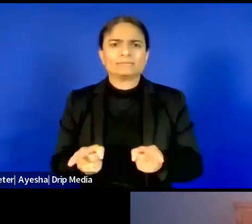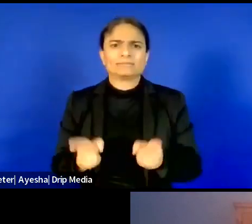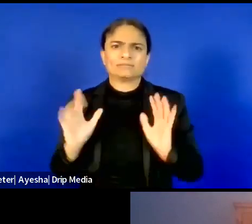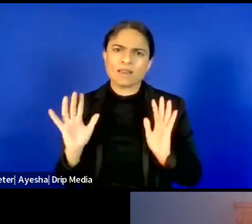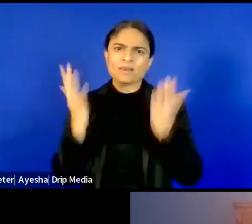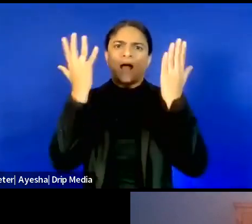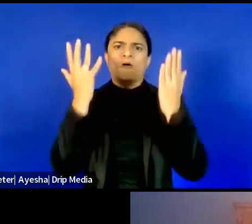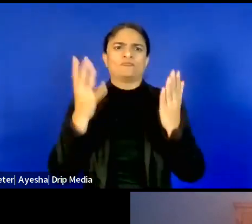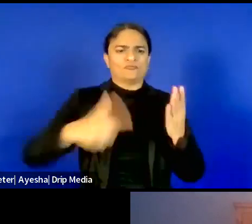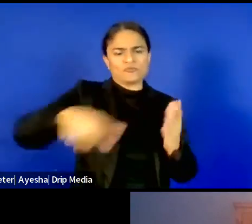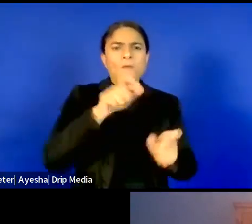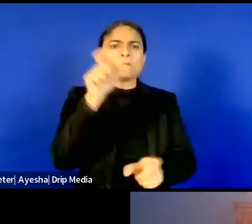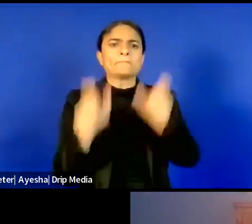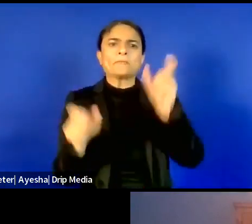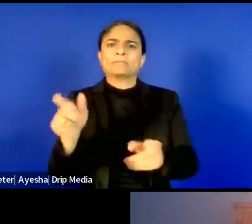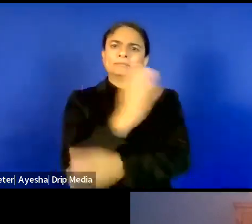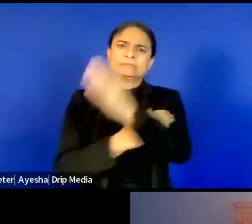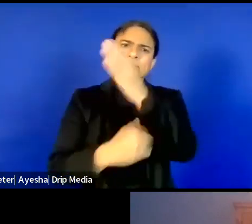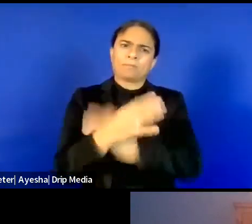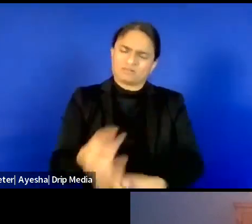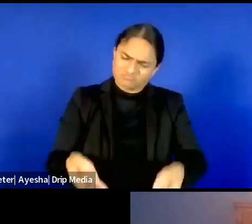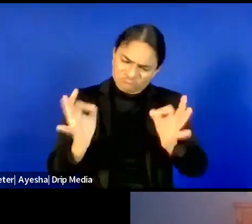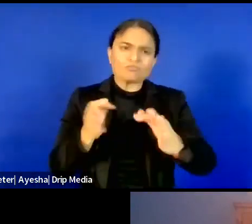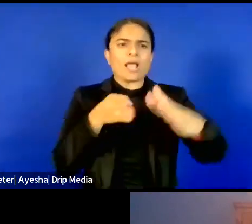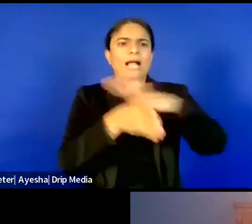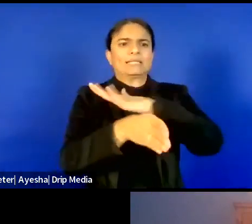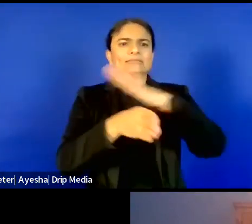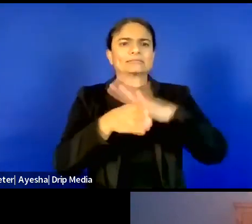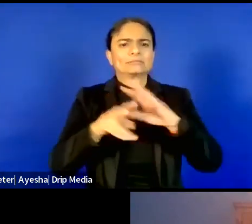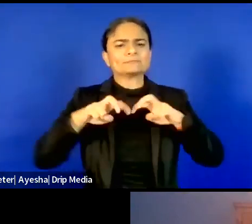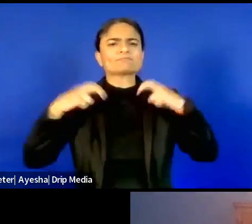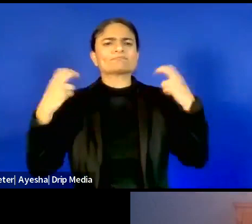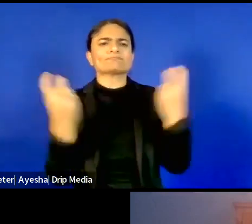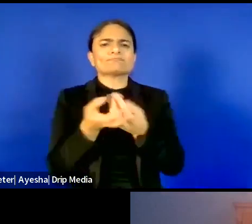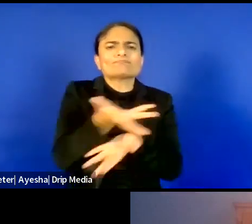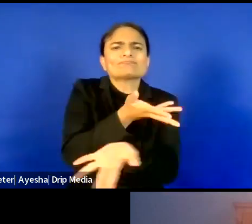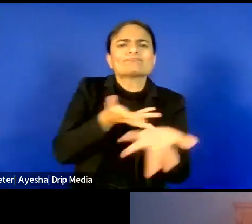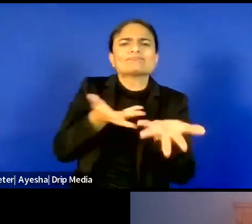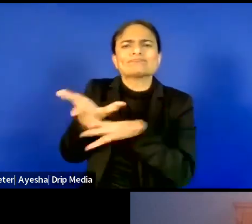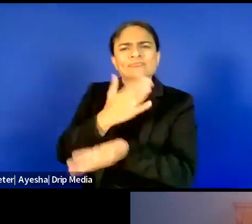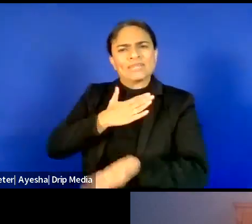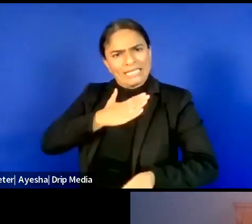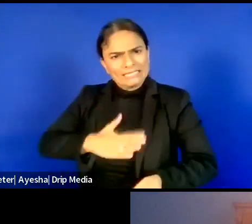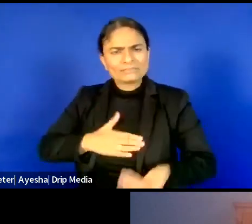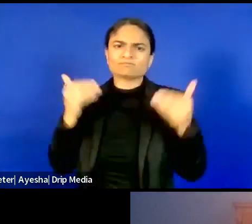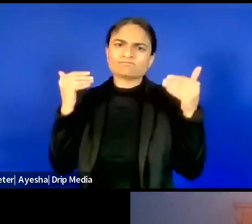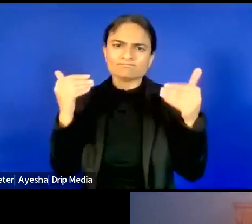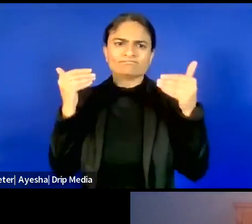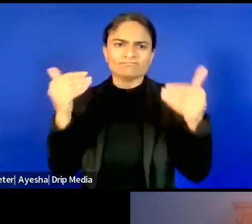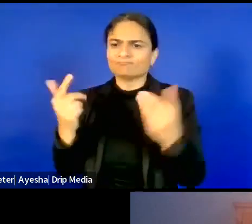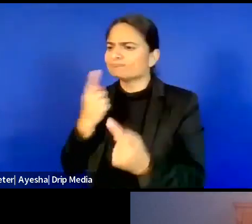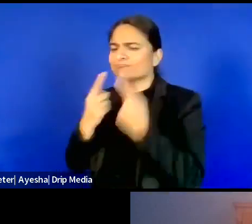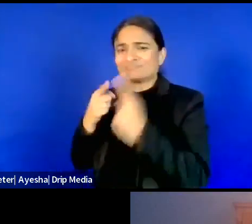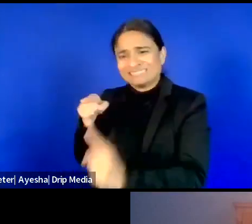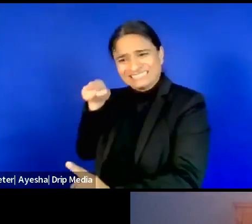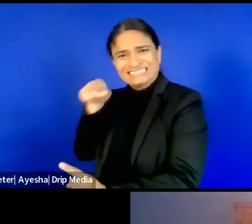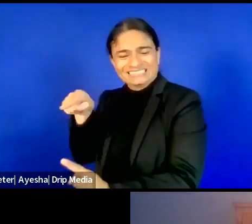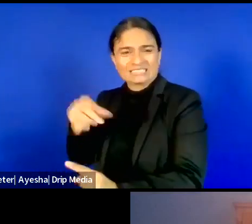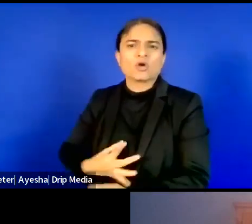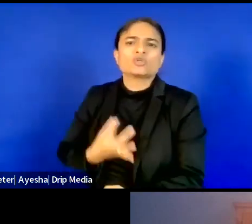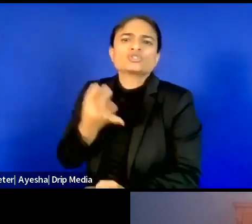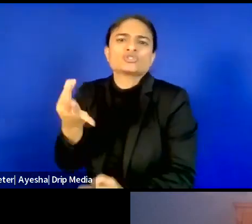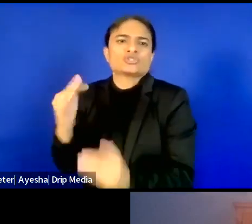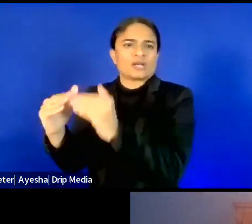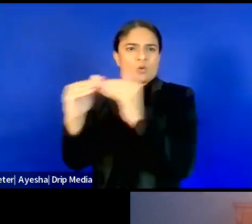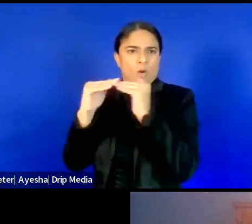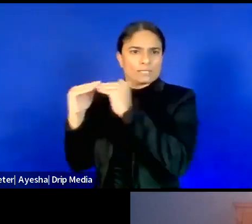the needle on gender equality, they need to include girls and women with disabilities and center them in those conversations. As you all